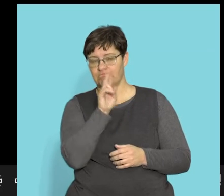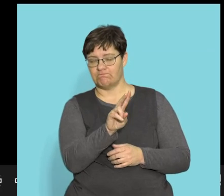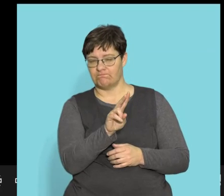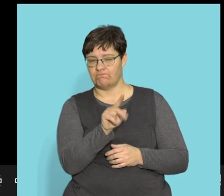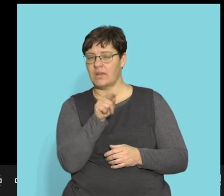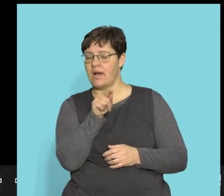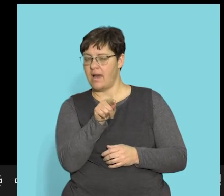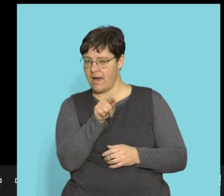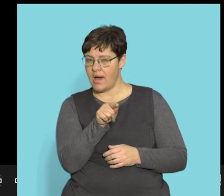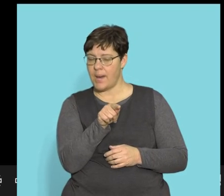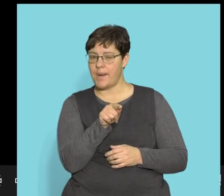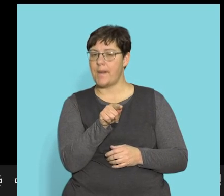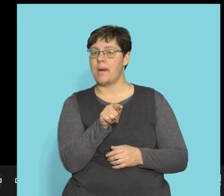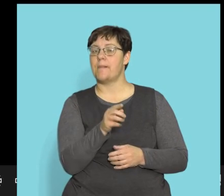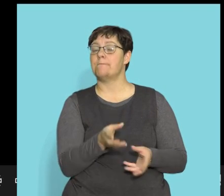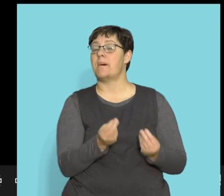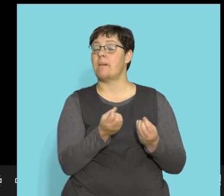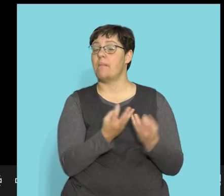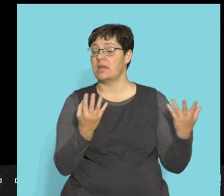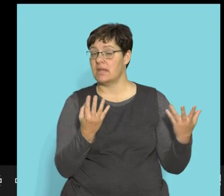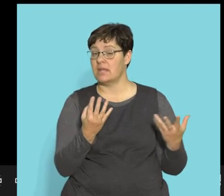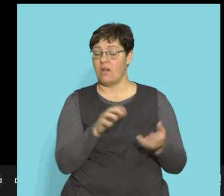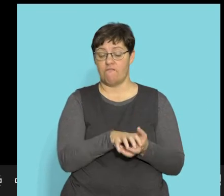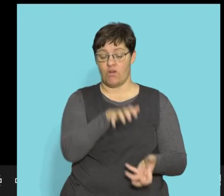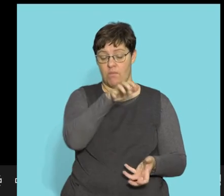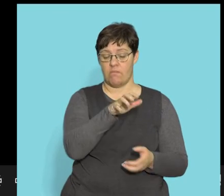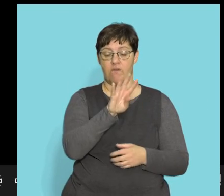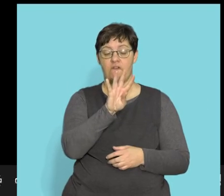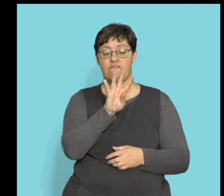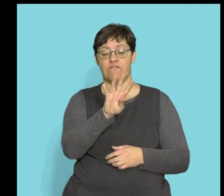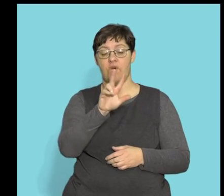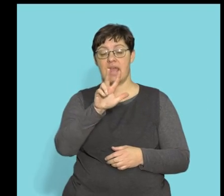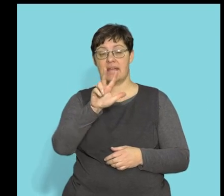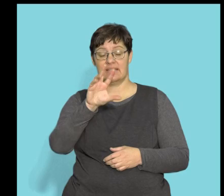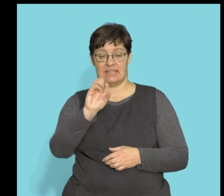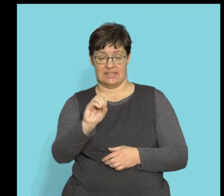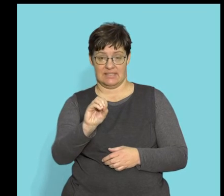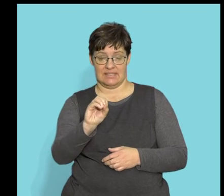So we can see that this rectangular pyramid has a volume of